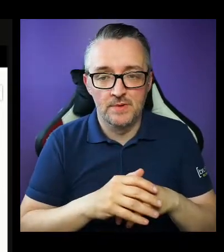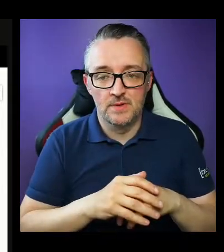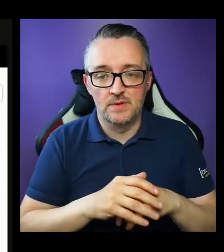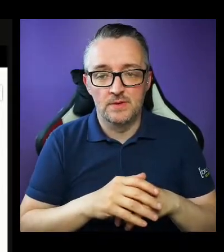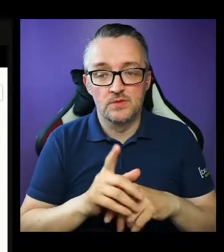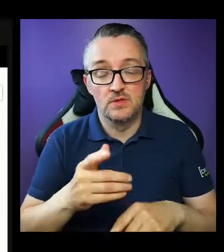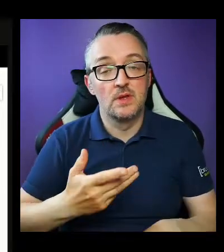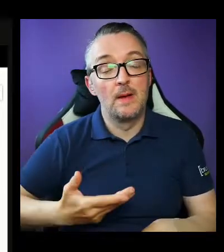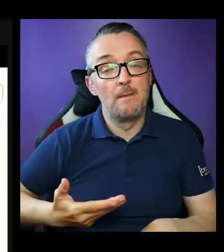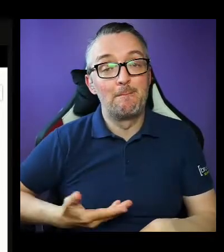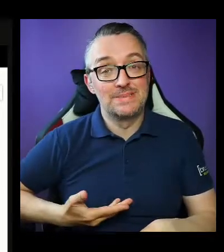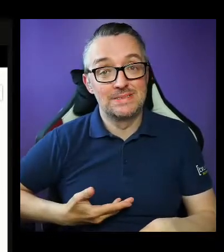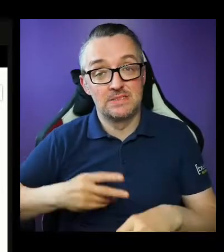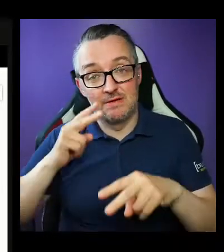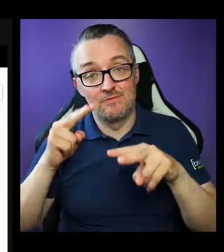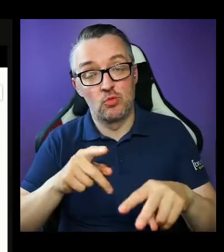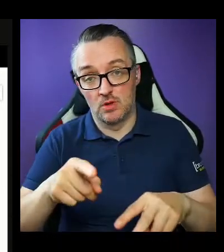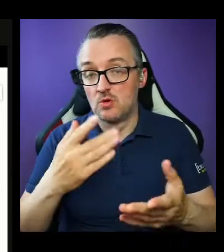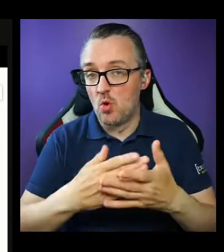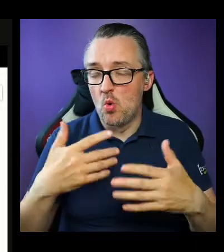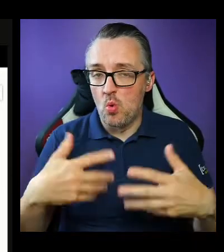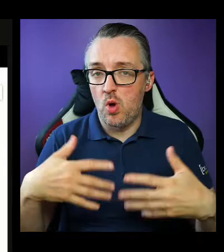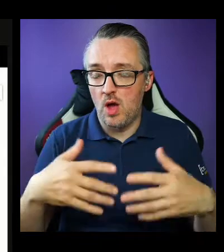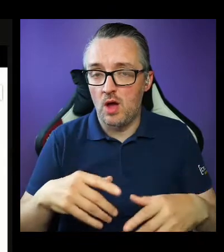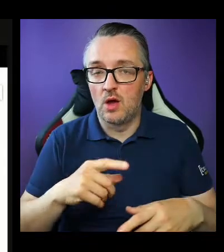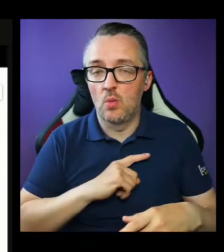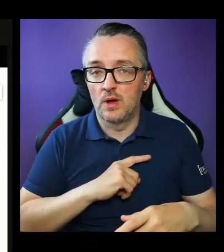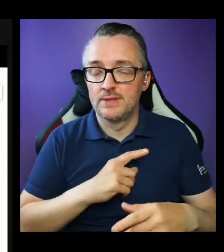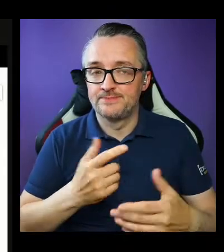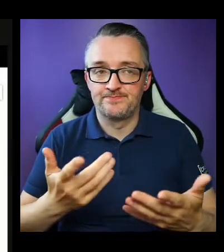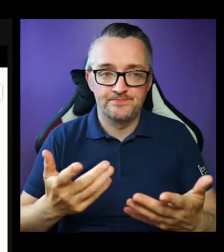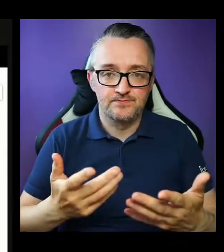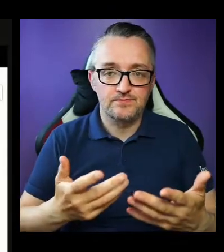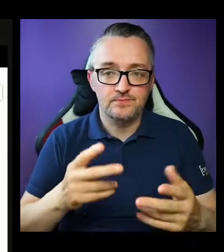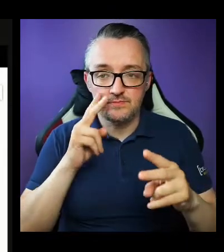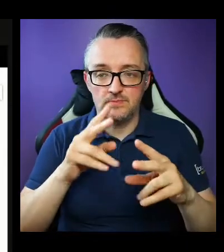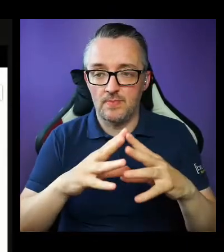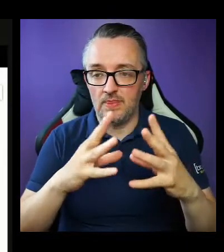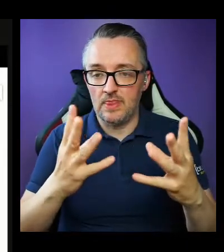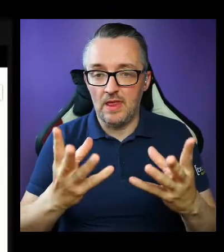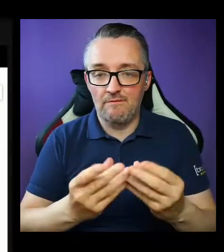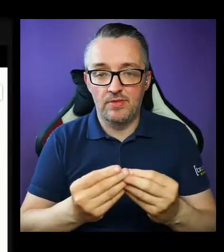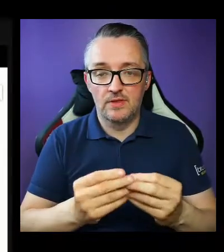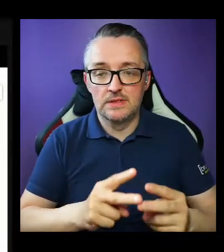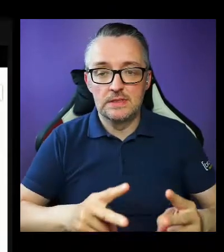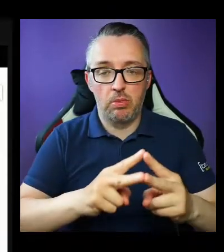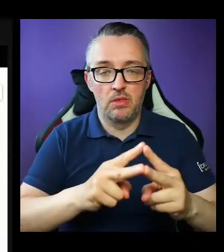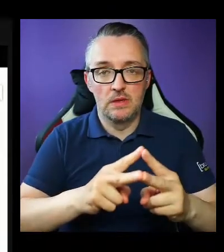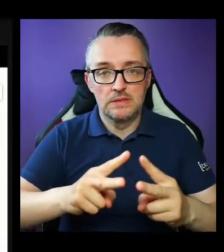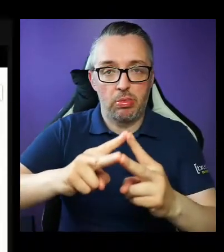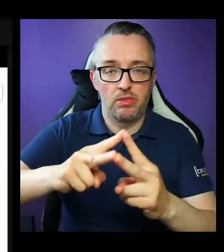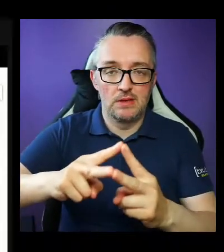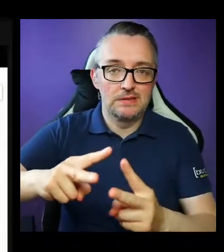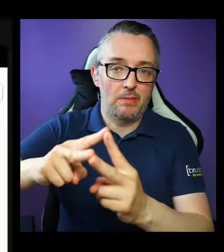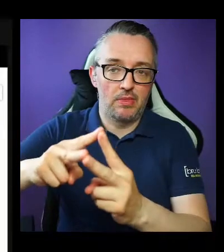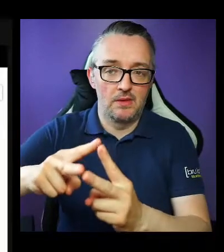a business perspective, this is amazing. It's amazing to see how everything it's doubling up and the